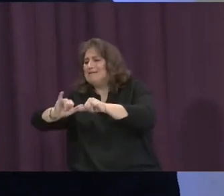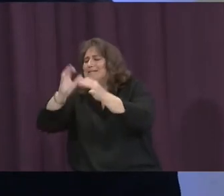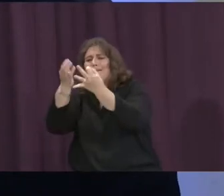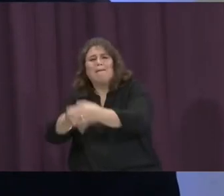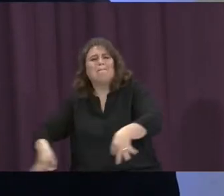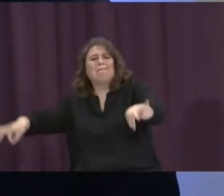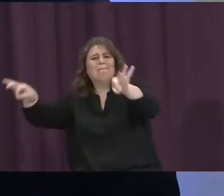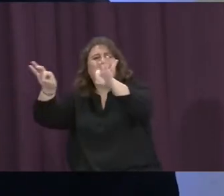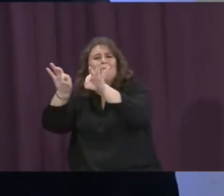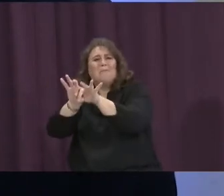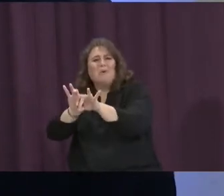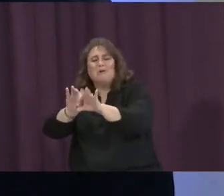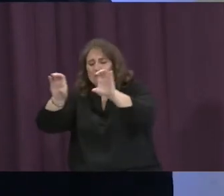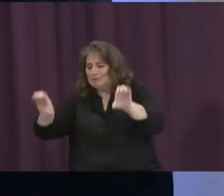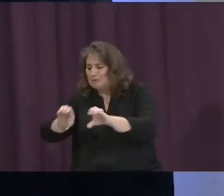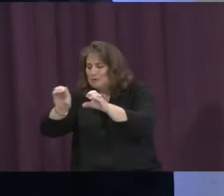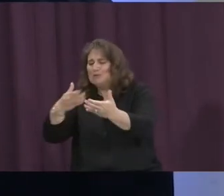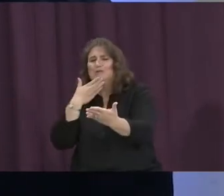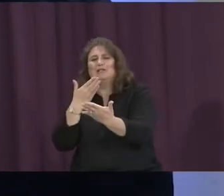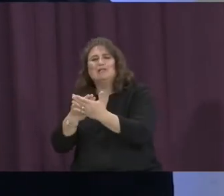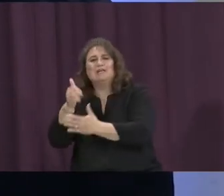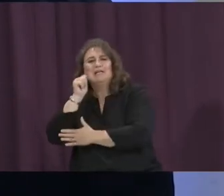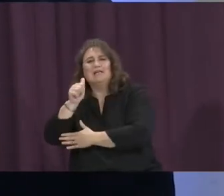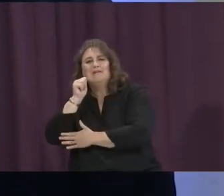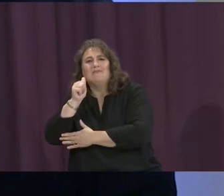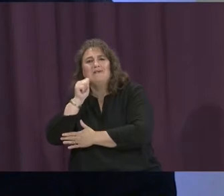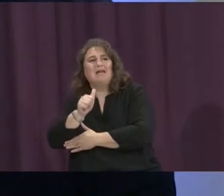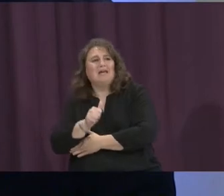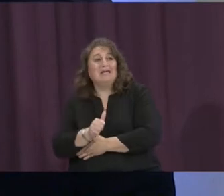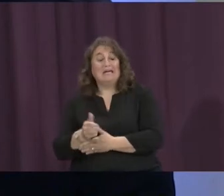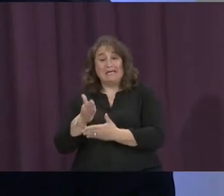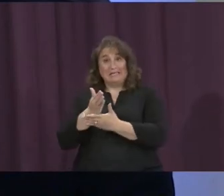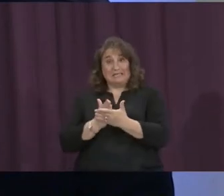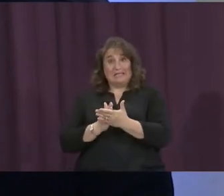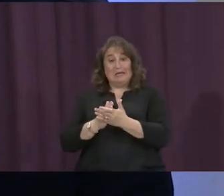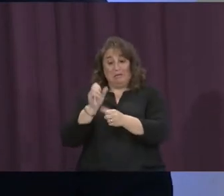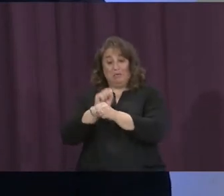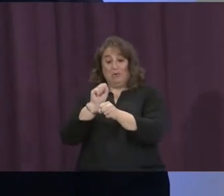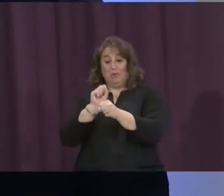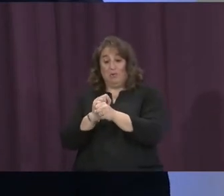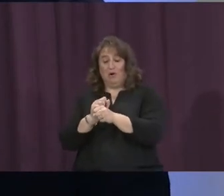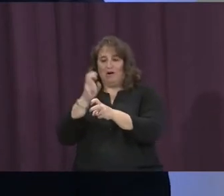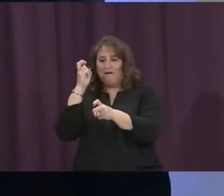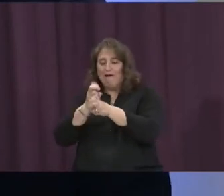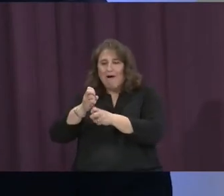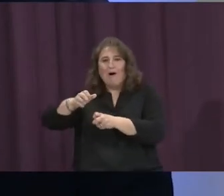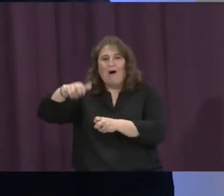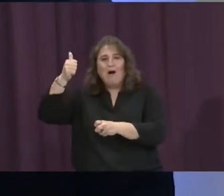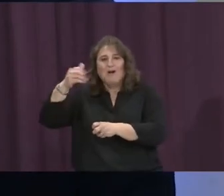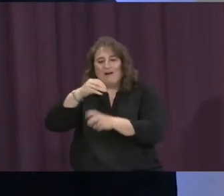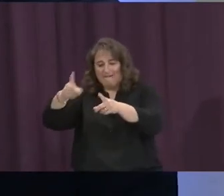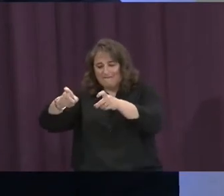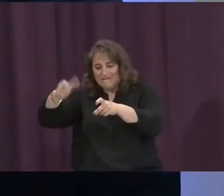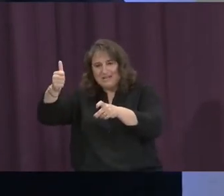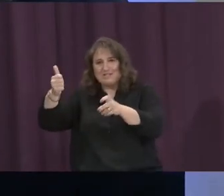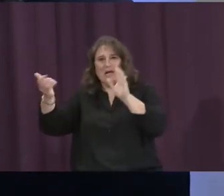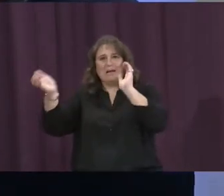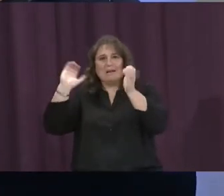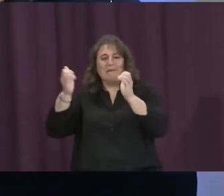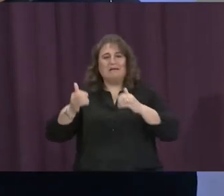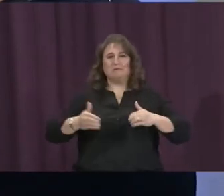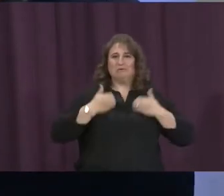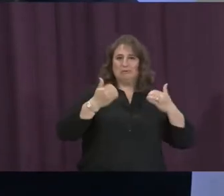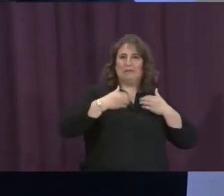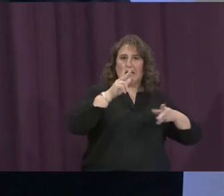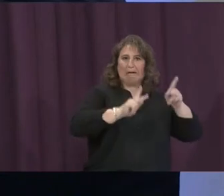every day at work. In fact, a lot of them work harder and are quicker at their jobs than some of the younger